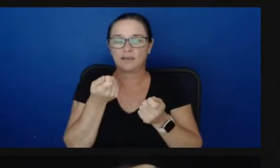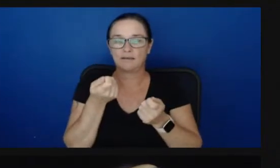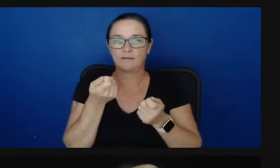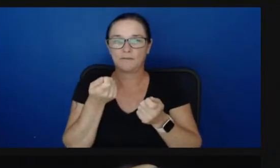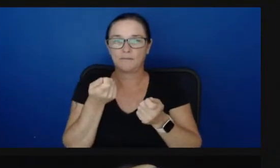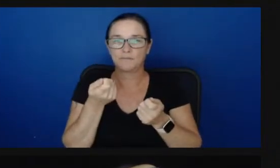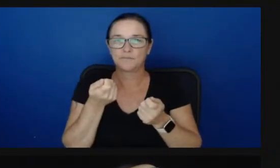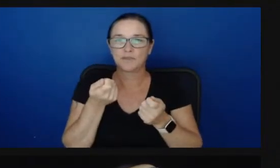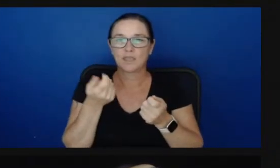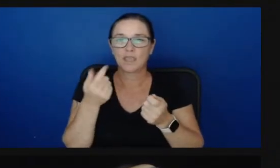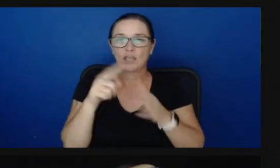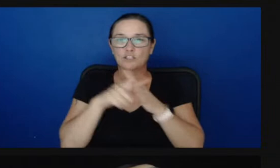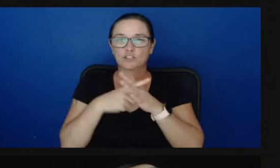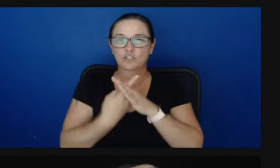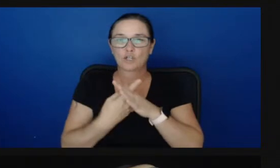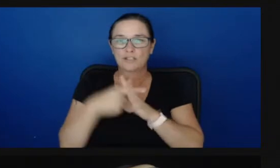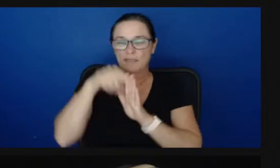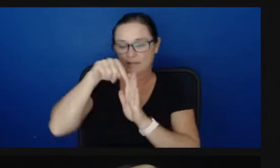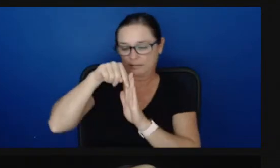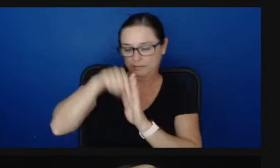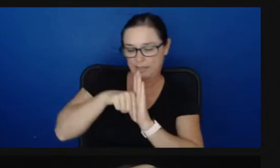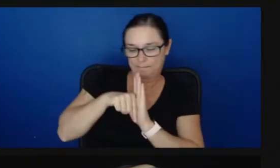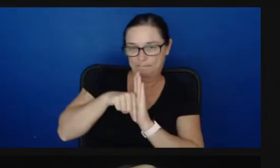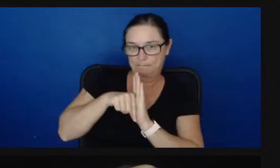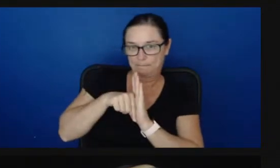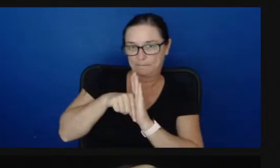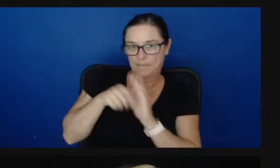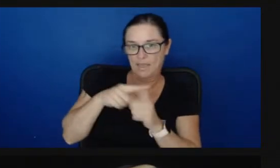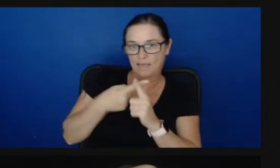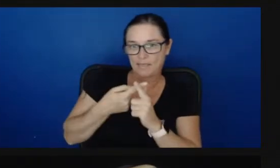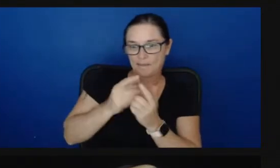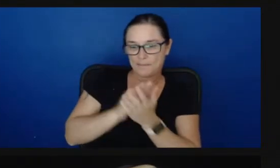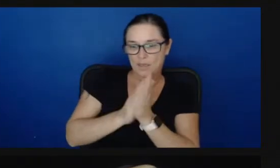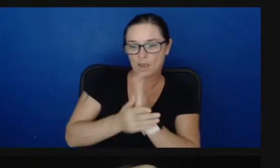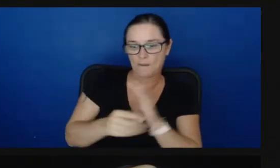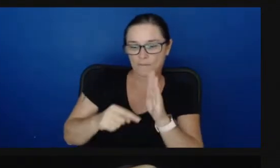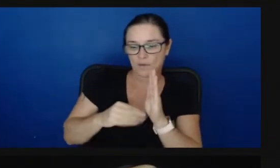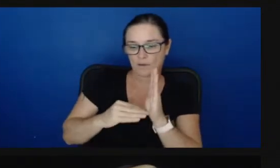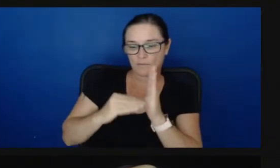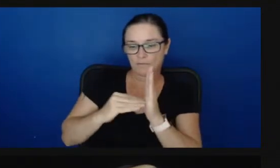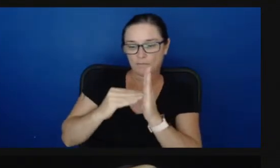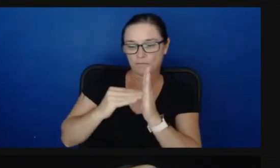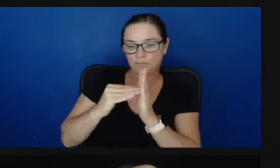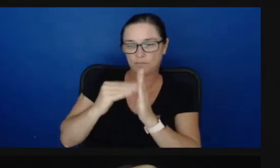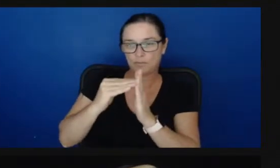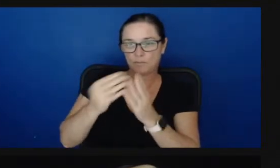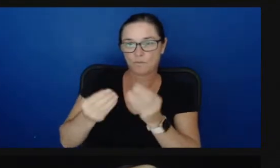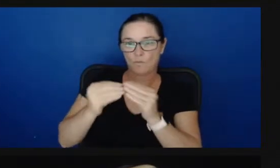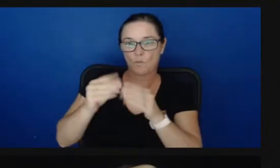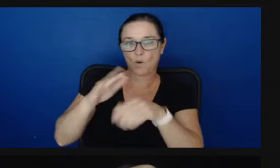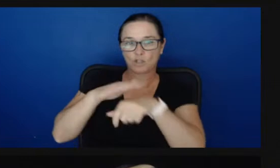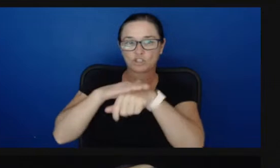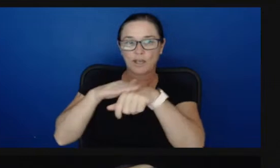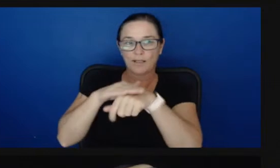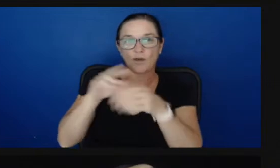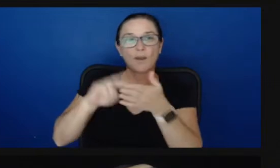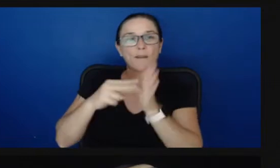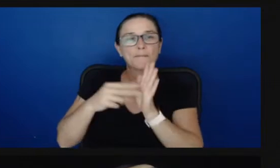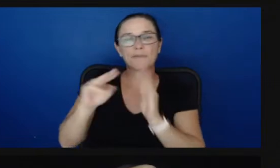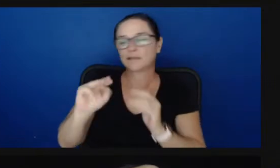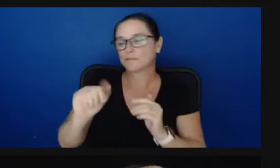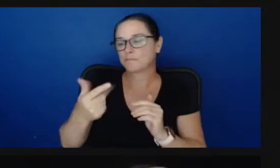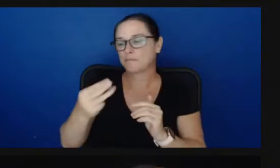deepest section. And as time goes on, it gets shallower and shallower. That's your typical sequence of magma ascent within a